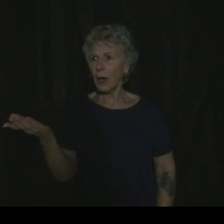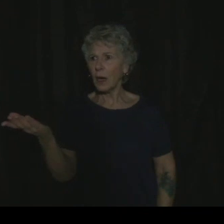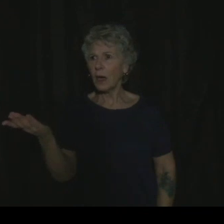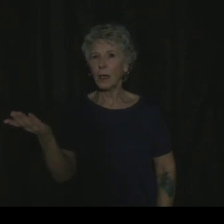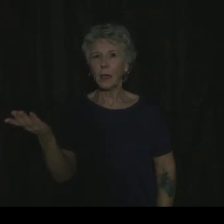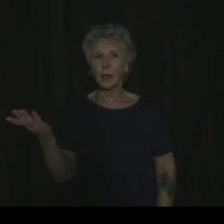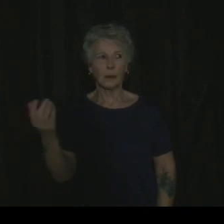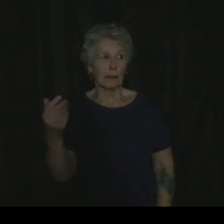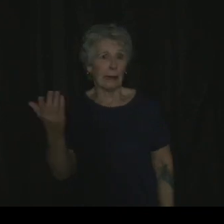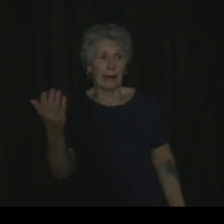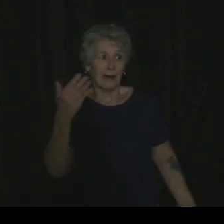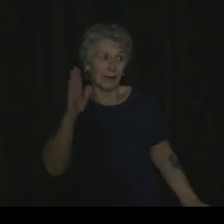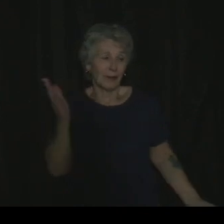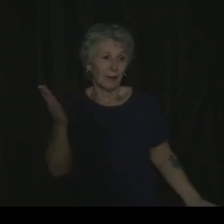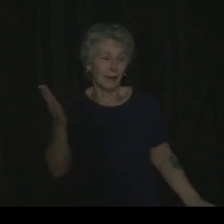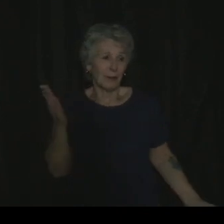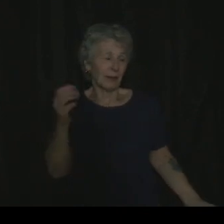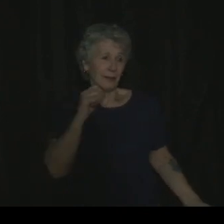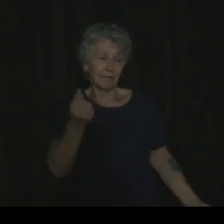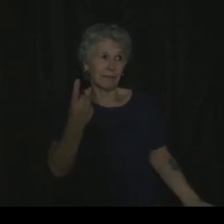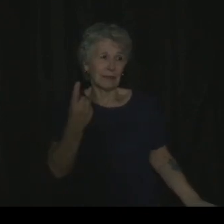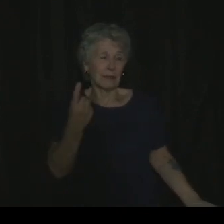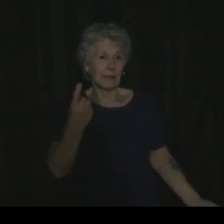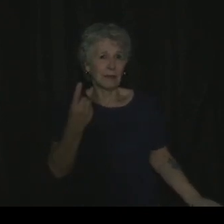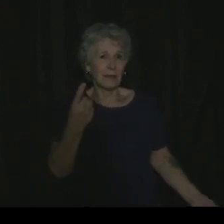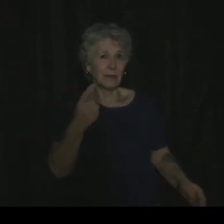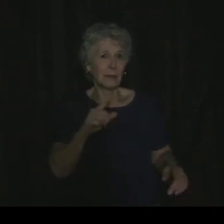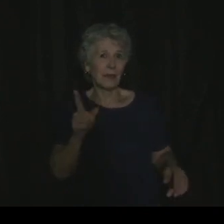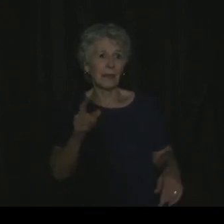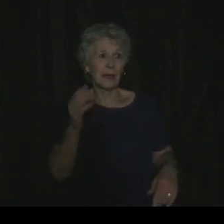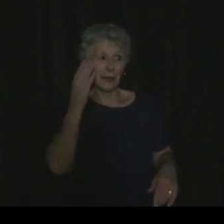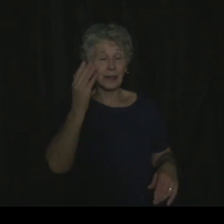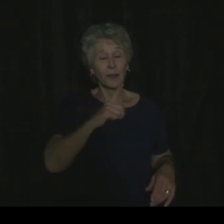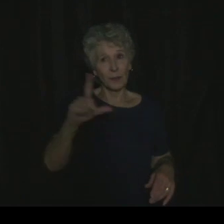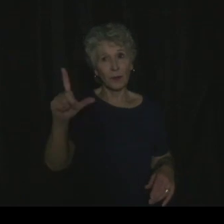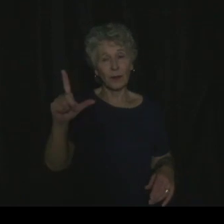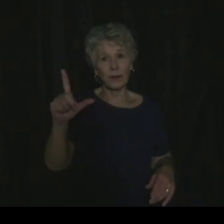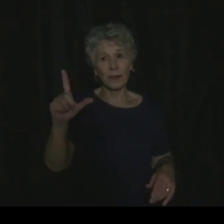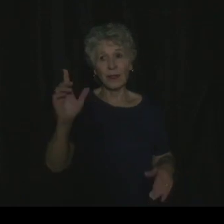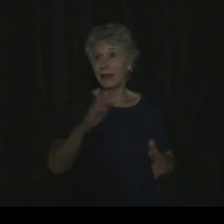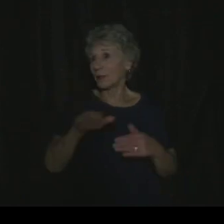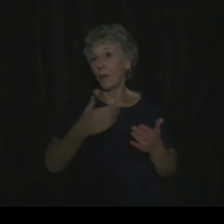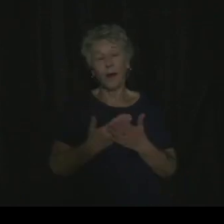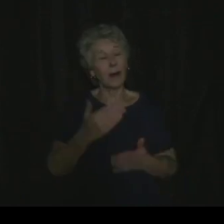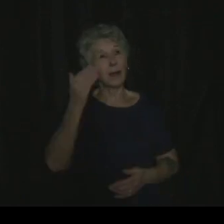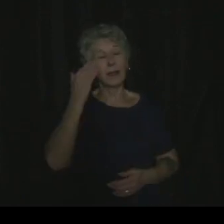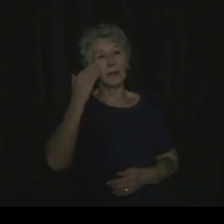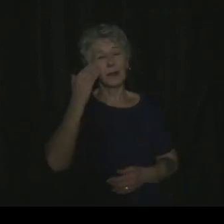It's like, I don't know. I don't know, but I know the Lord, and that's all about all I know.